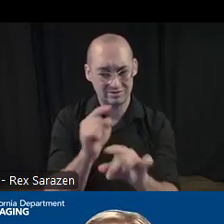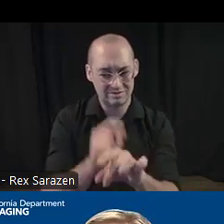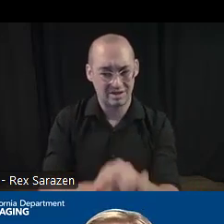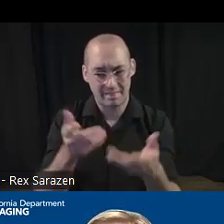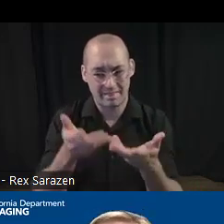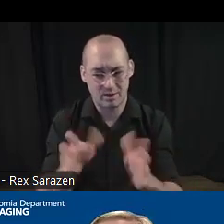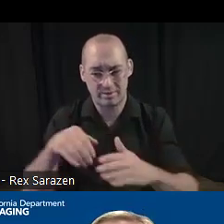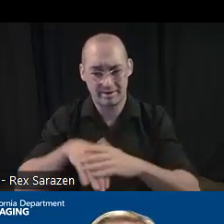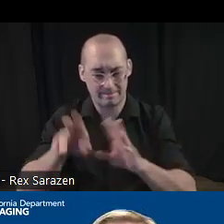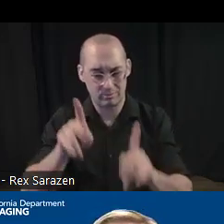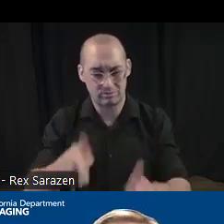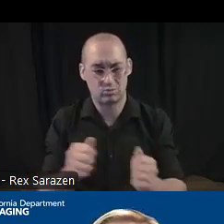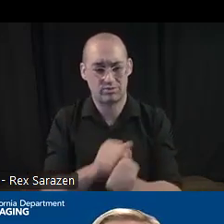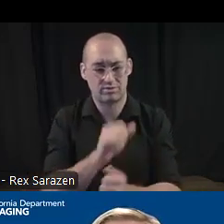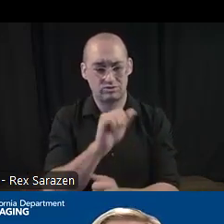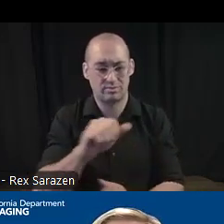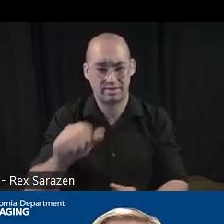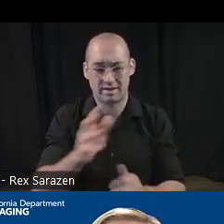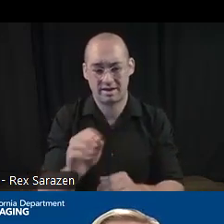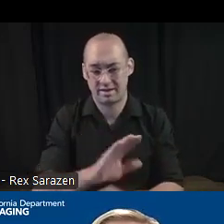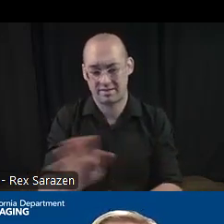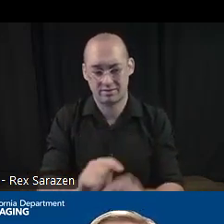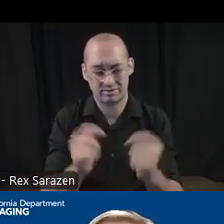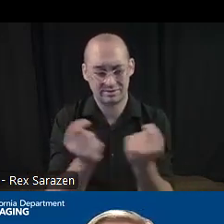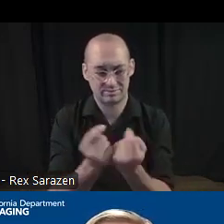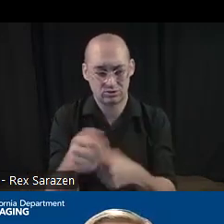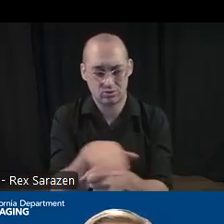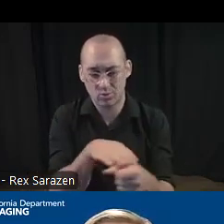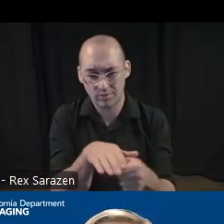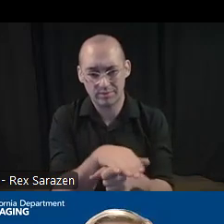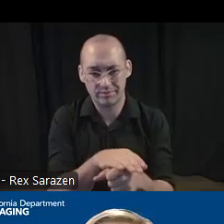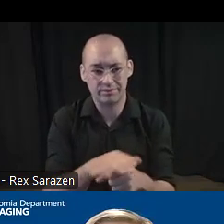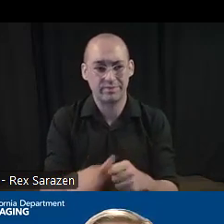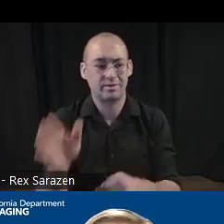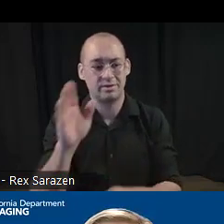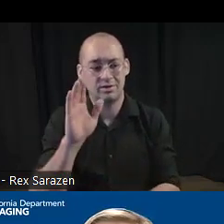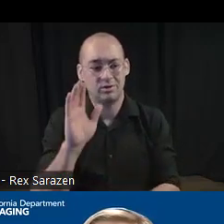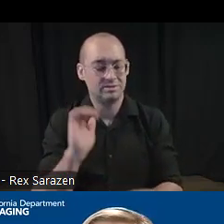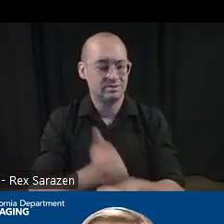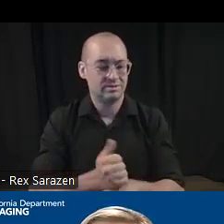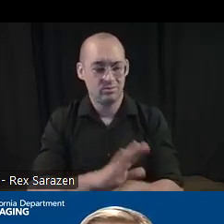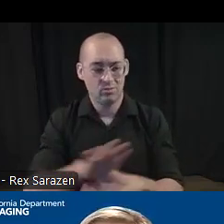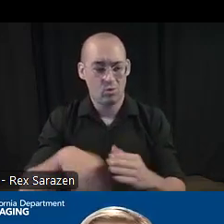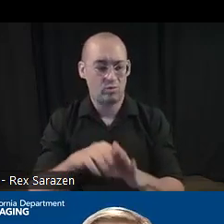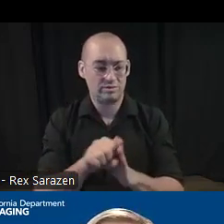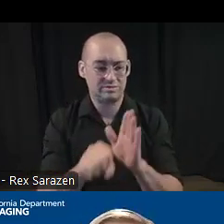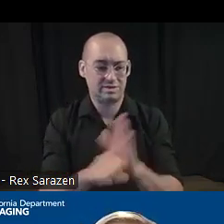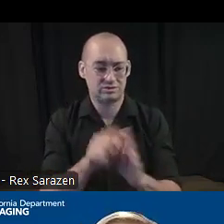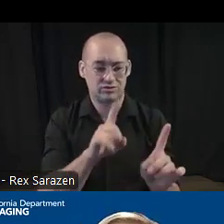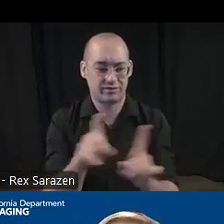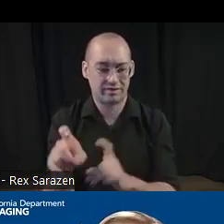with our AAAs and their teams locally. We also conducted a statewide survey, the first ever